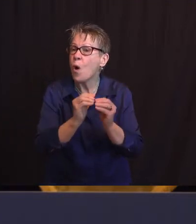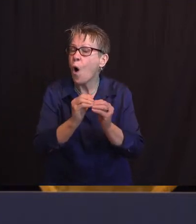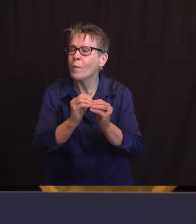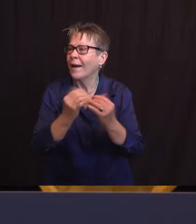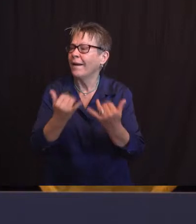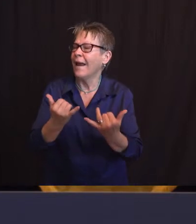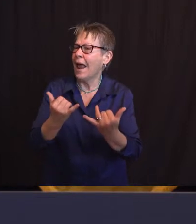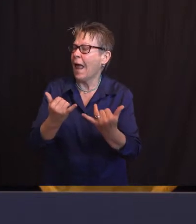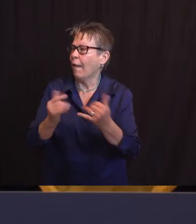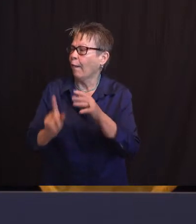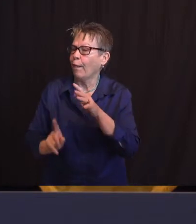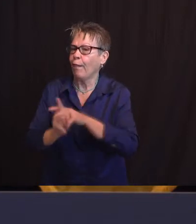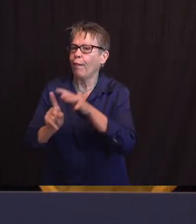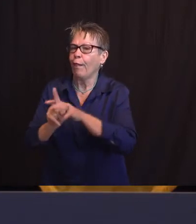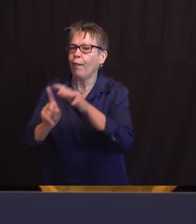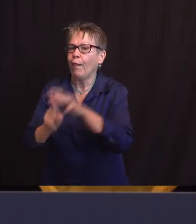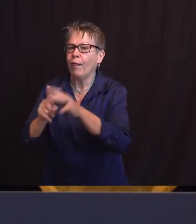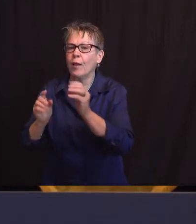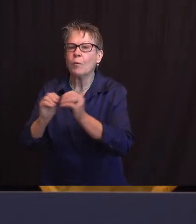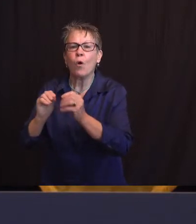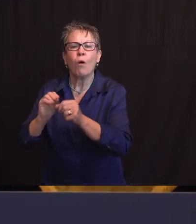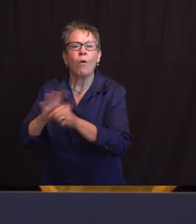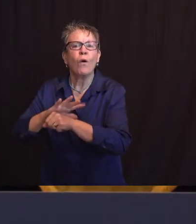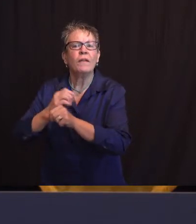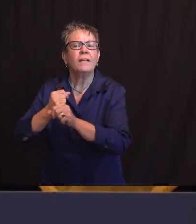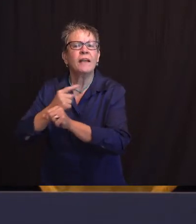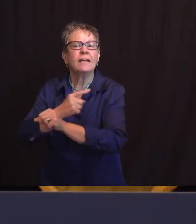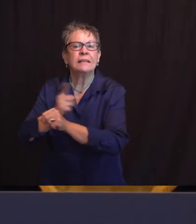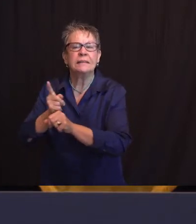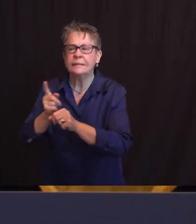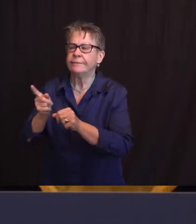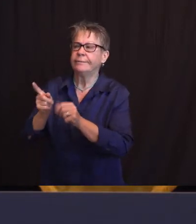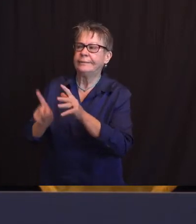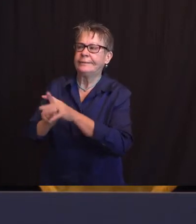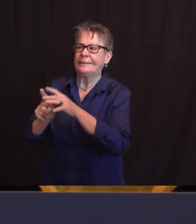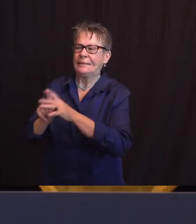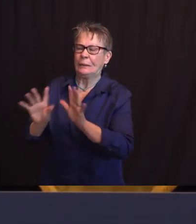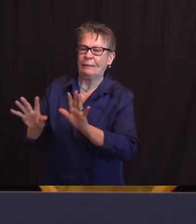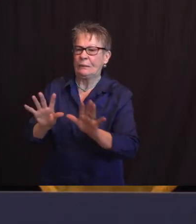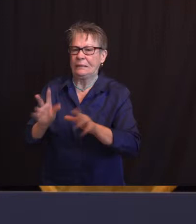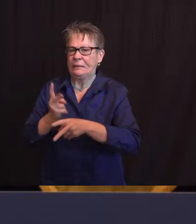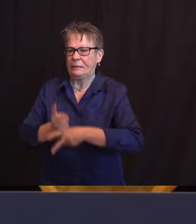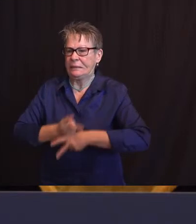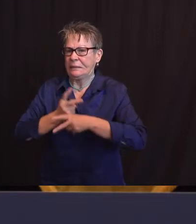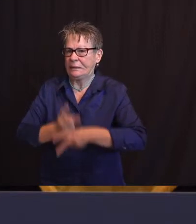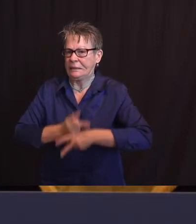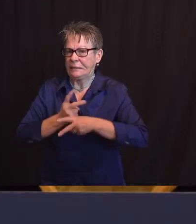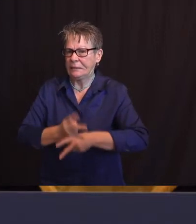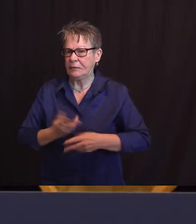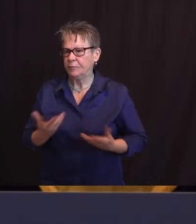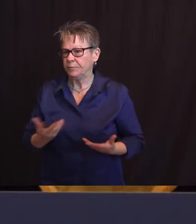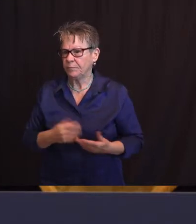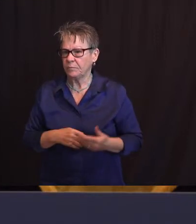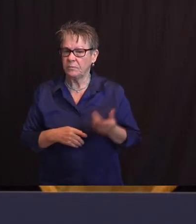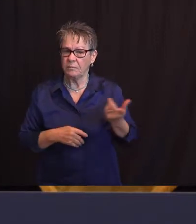out. I'll get to Judy to amplify that and/or in her own vaccination.